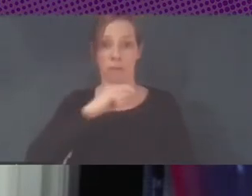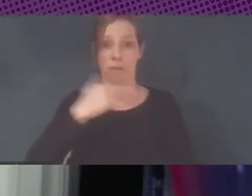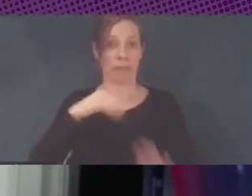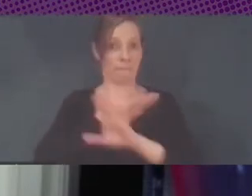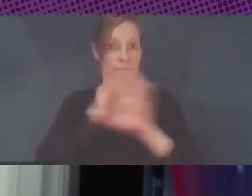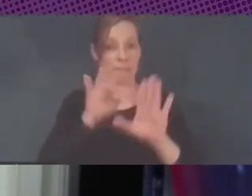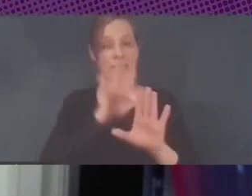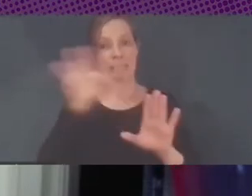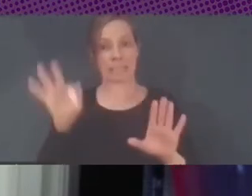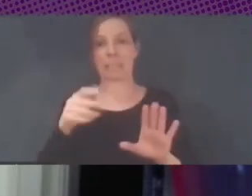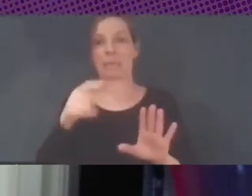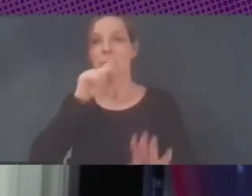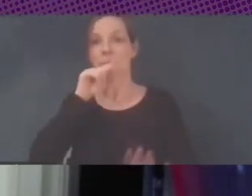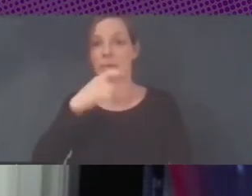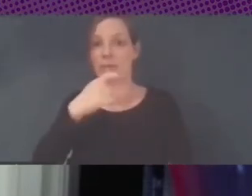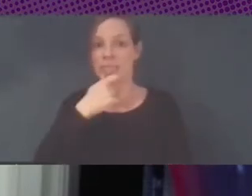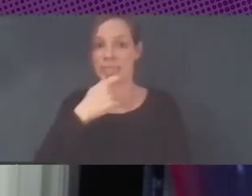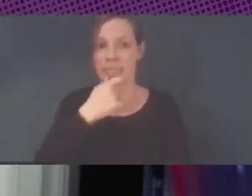later